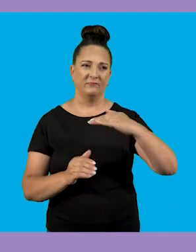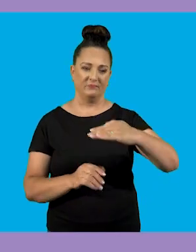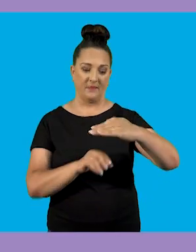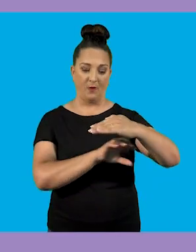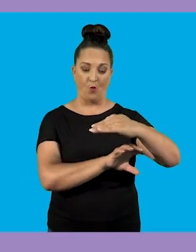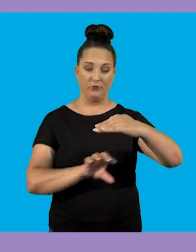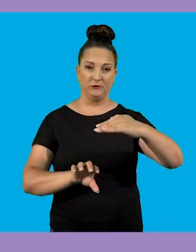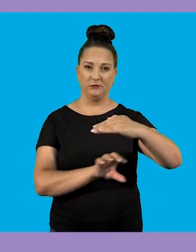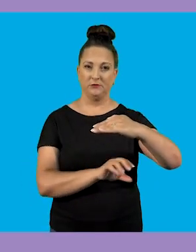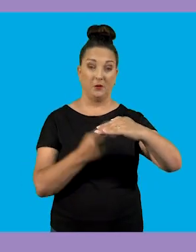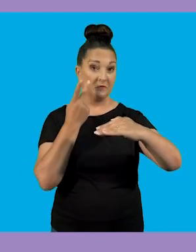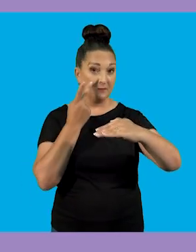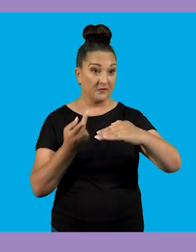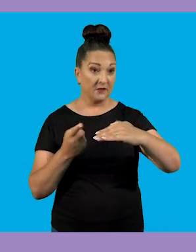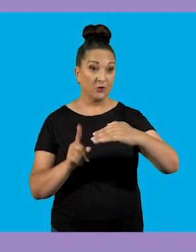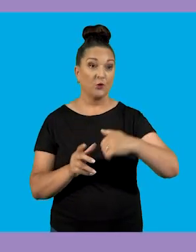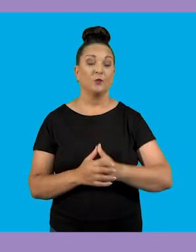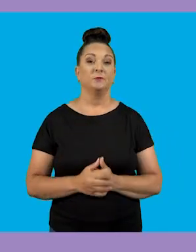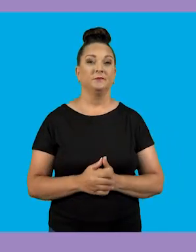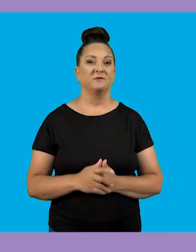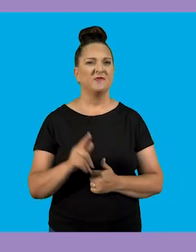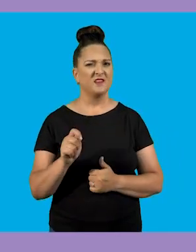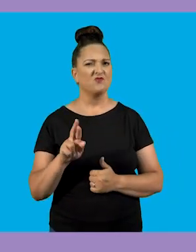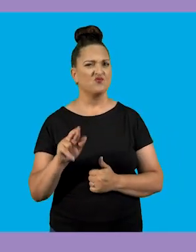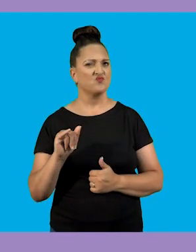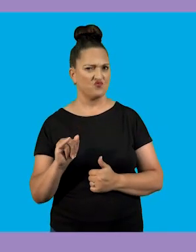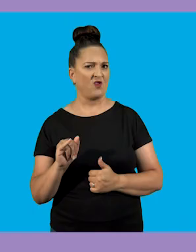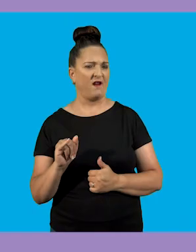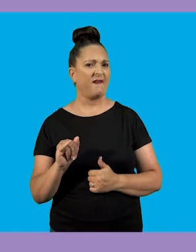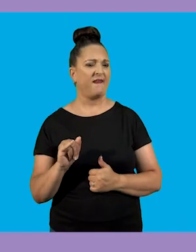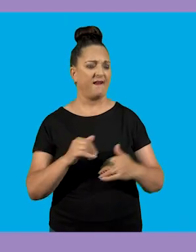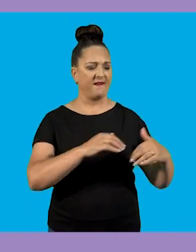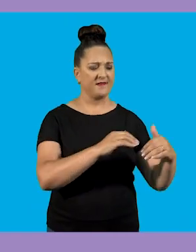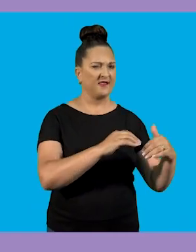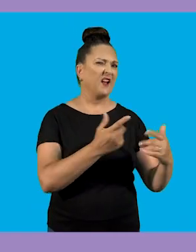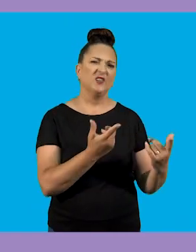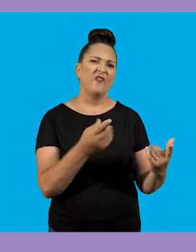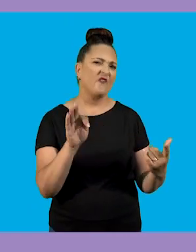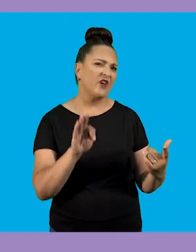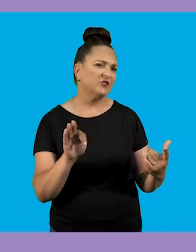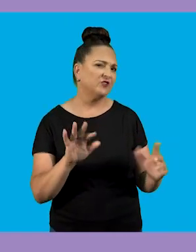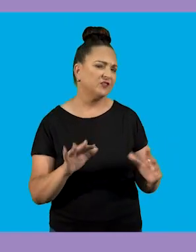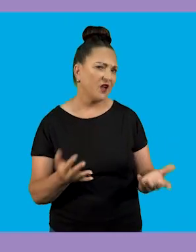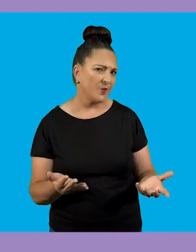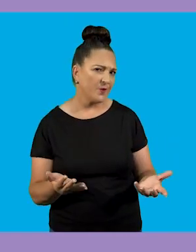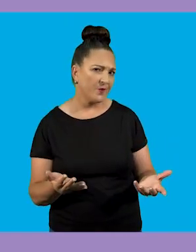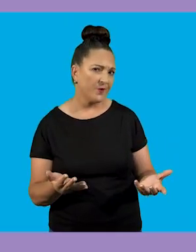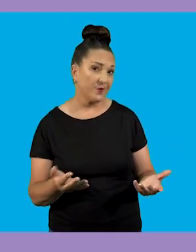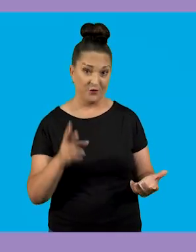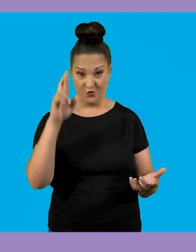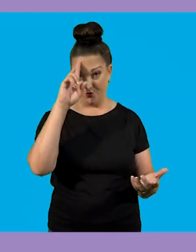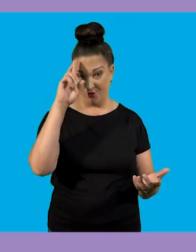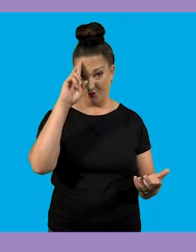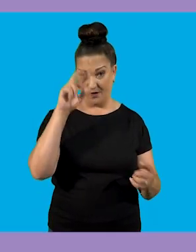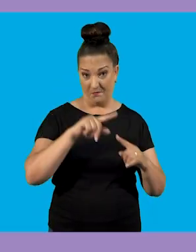And when we look at the bottom there, we have a trinomial. So how are we going to factorize that trinomial?